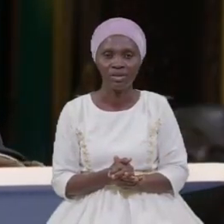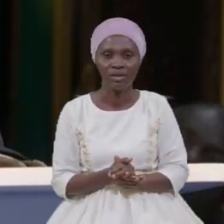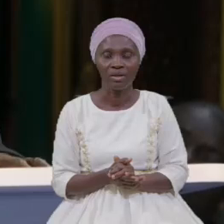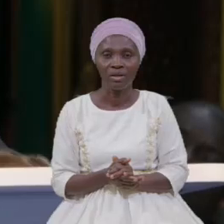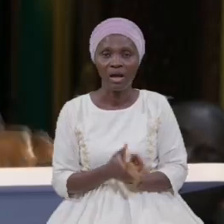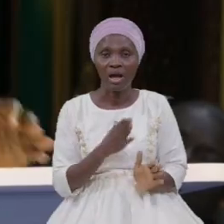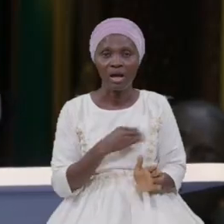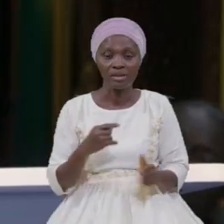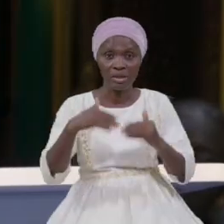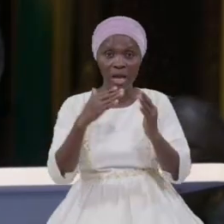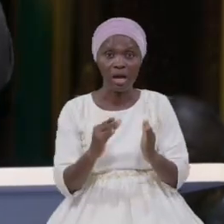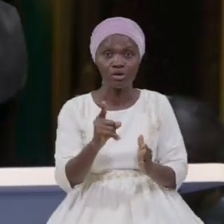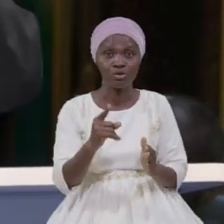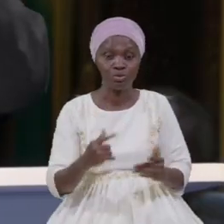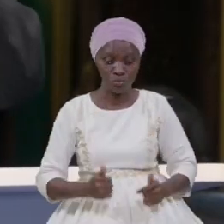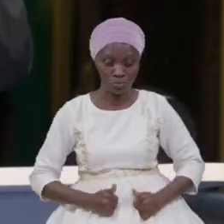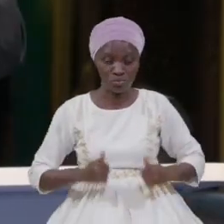have